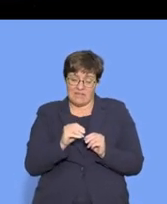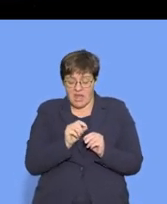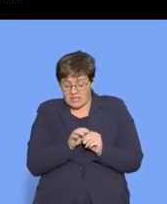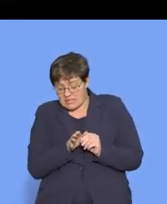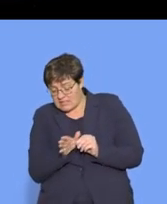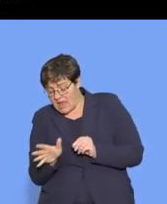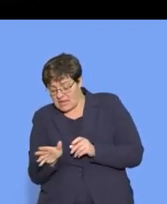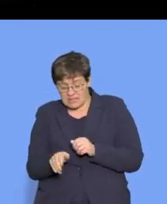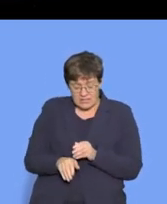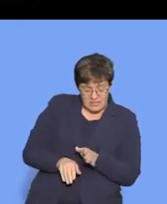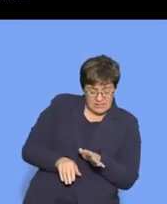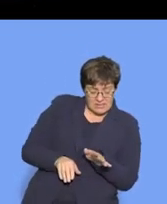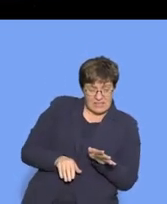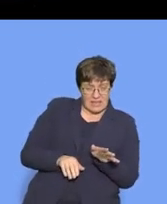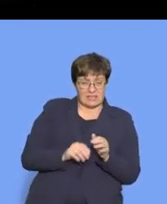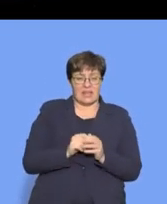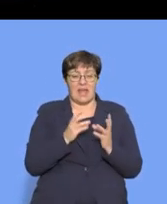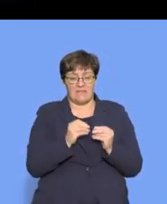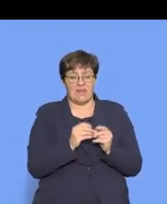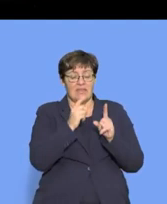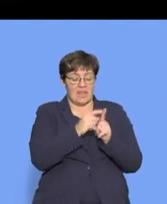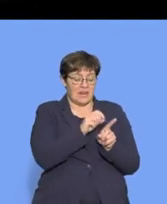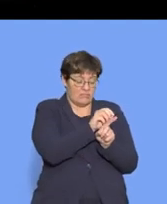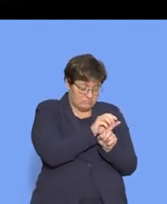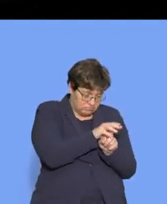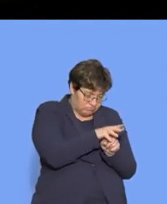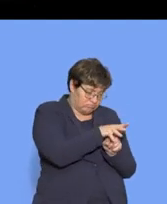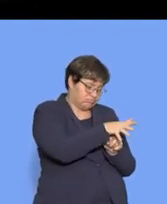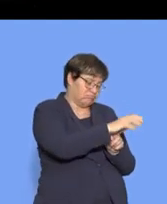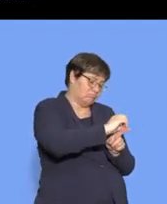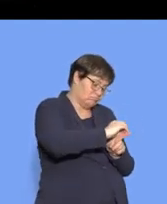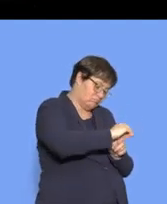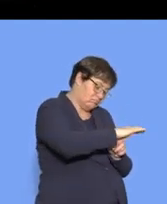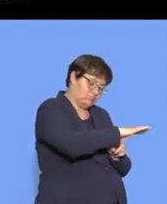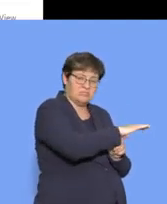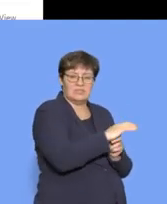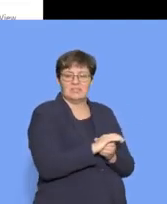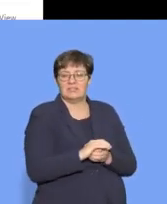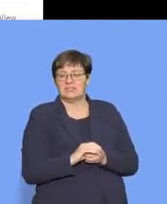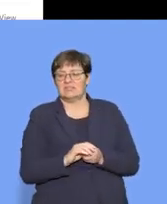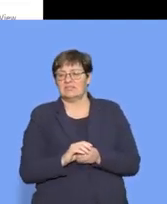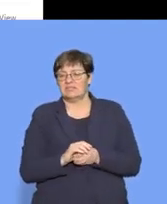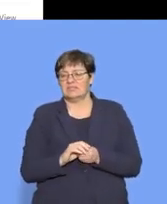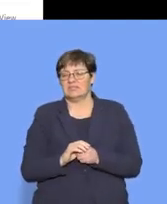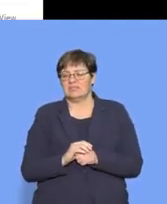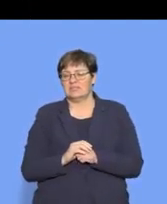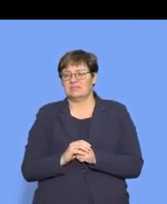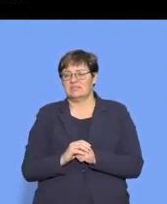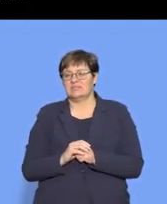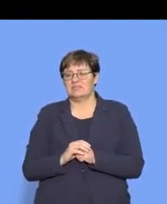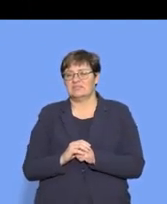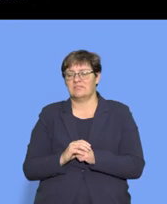side veins branching off, and there are side veins branching off, side veins branching